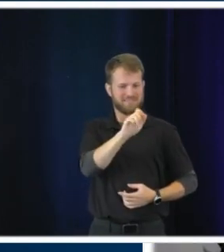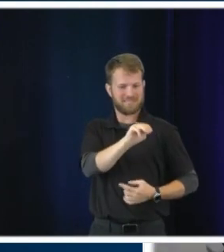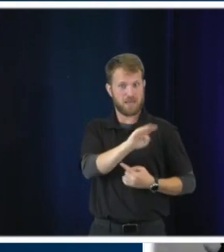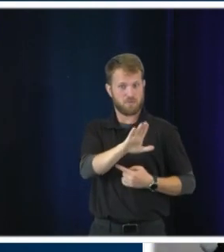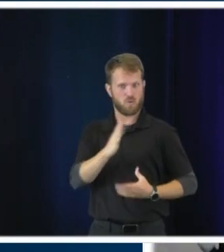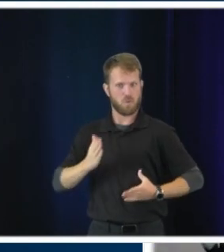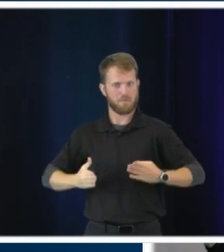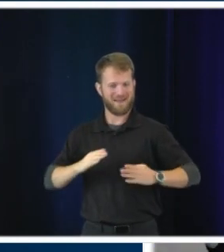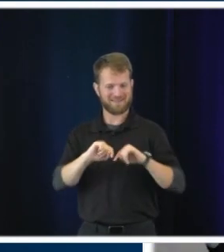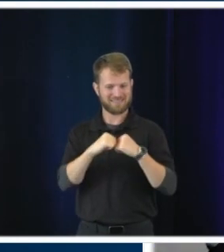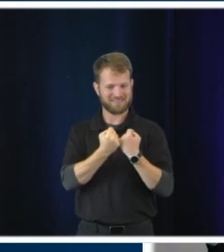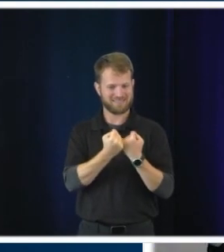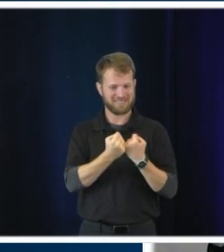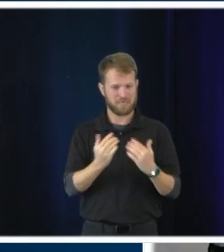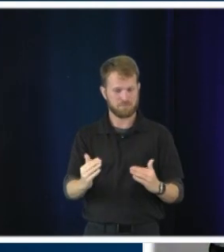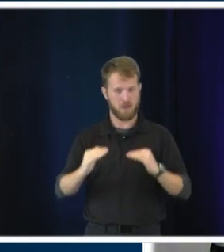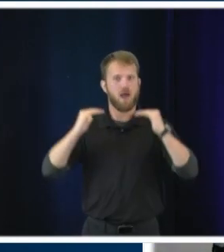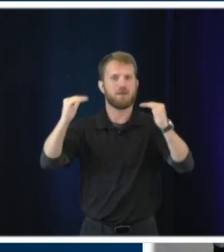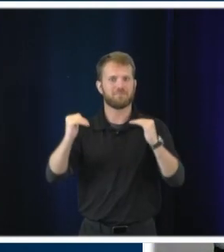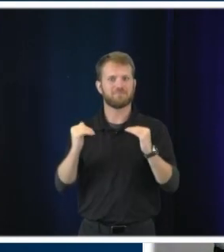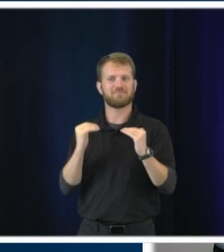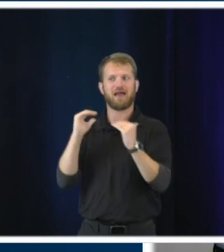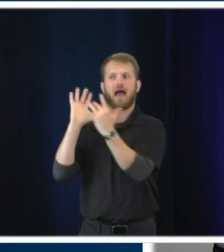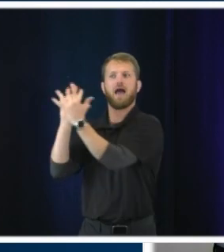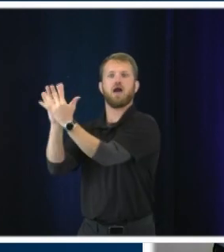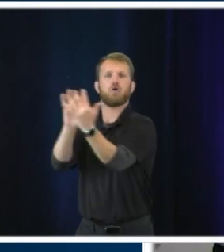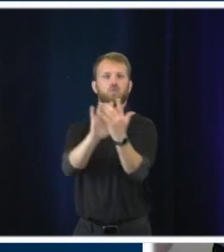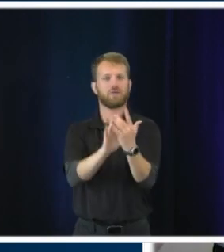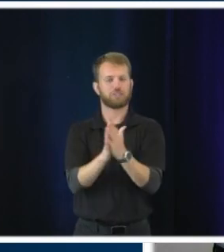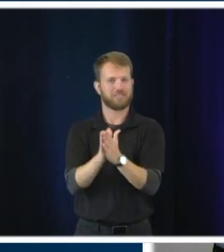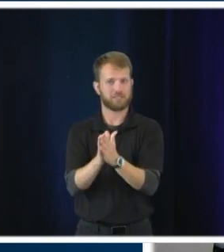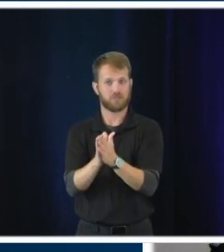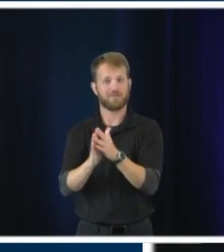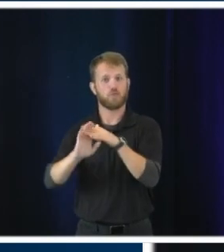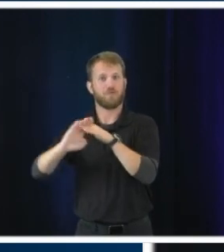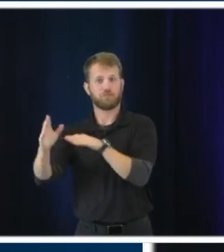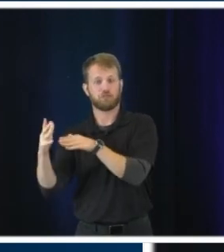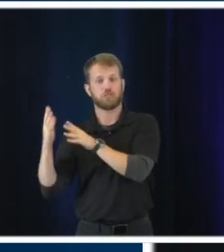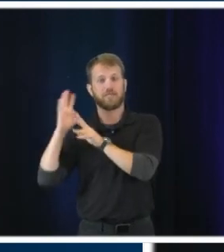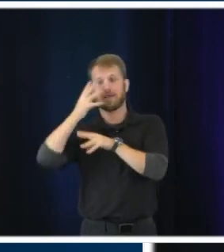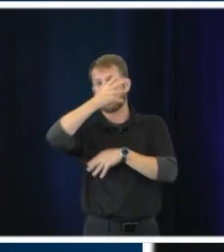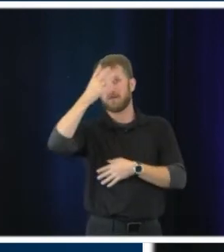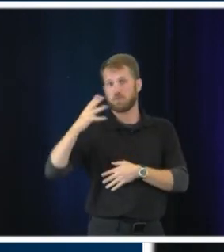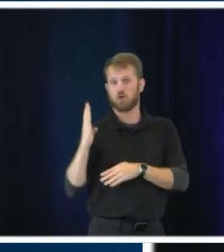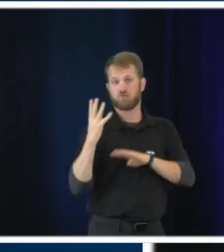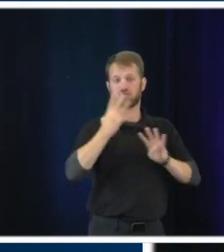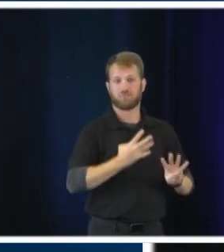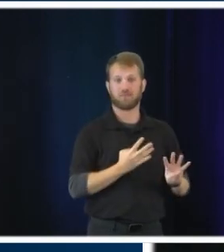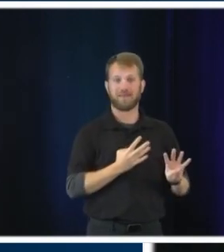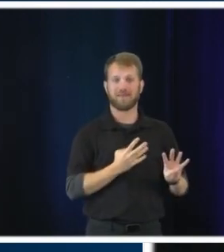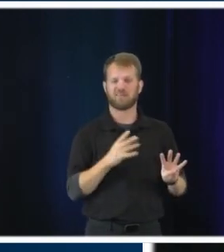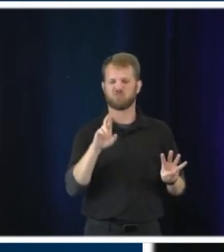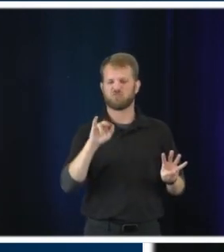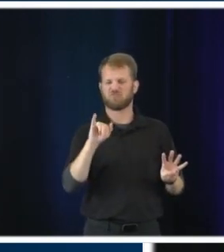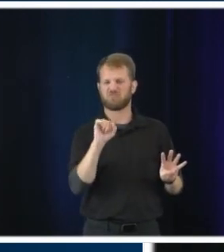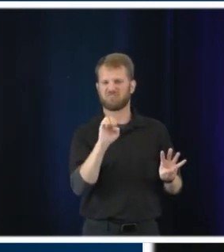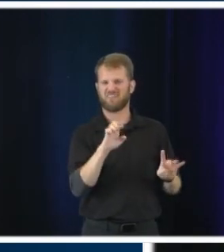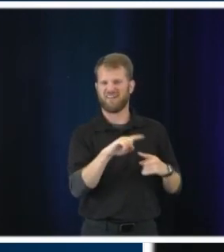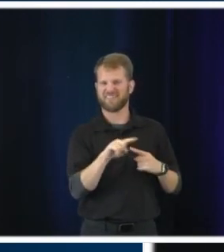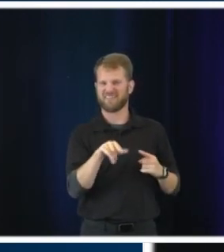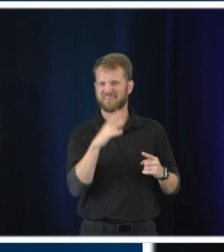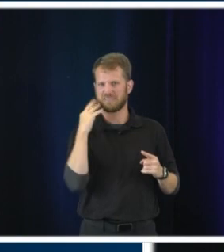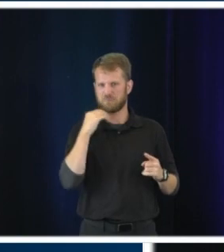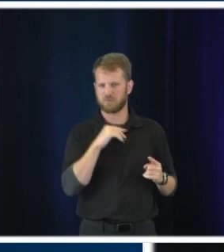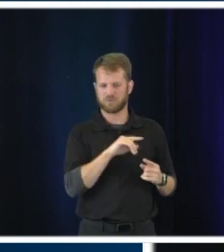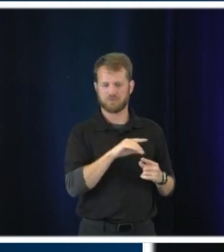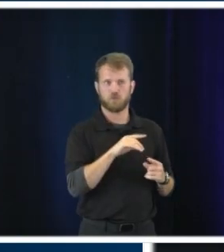robotics team's nonprofit outreach initiatives, including the Refugee and Immigrant STEM Experience, or RISE, with Columbus